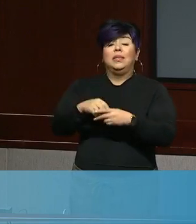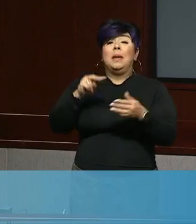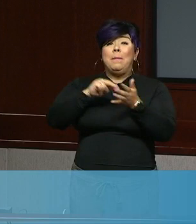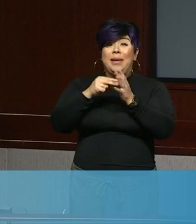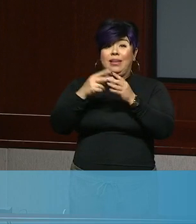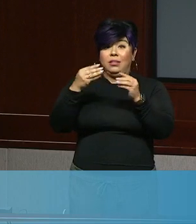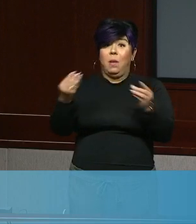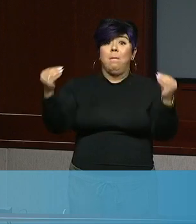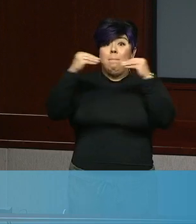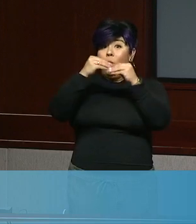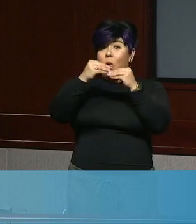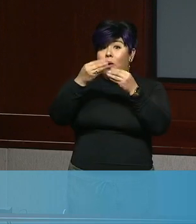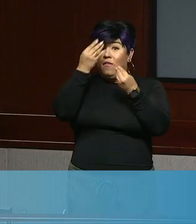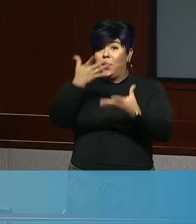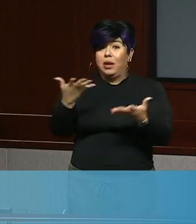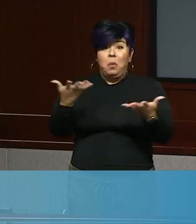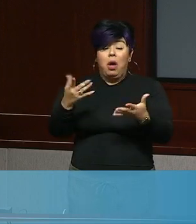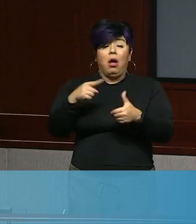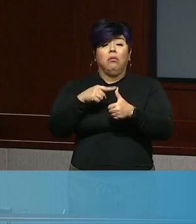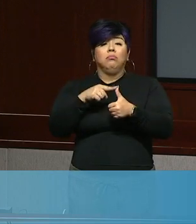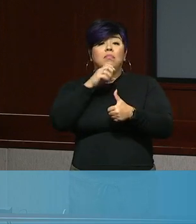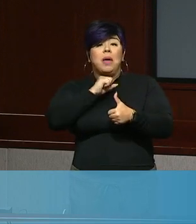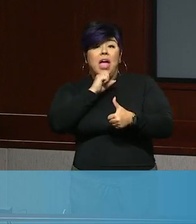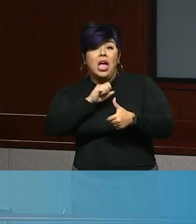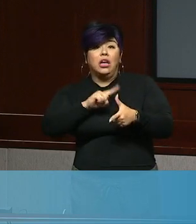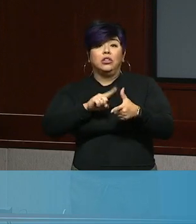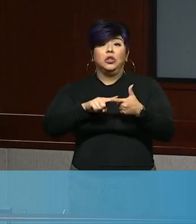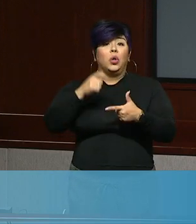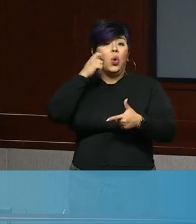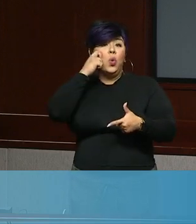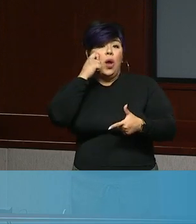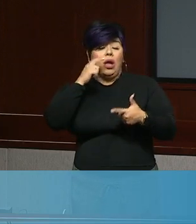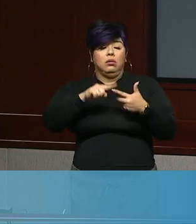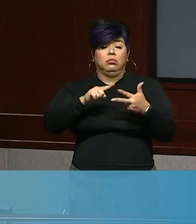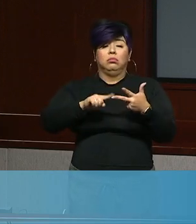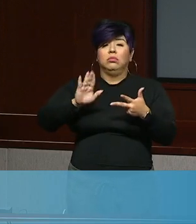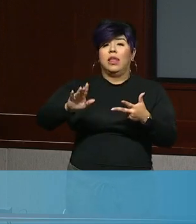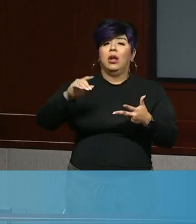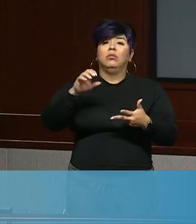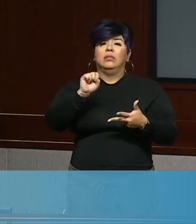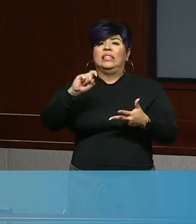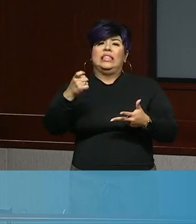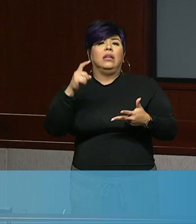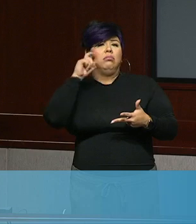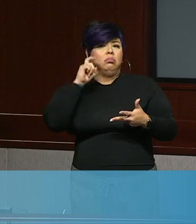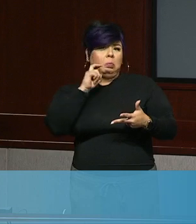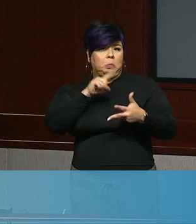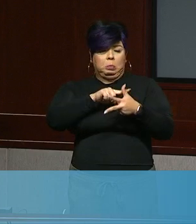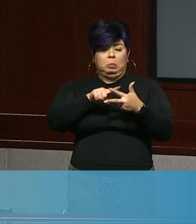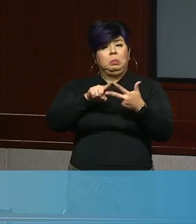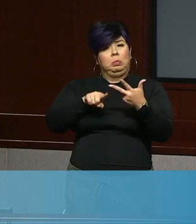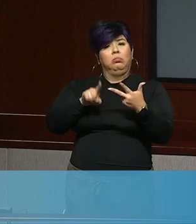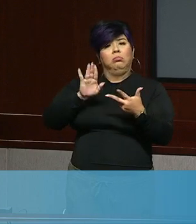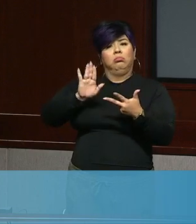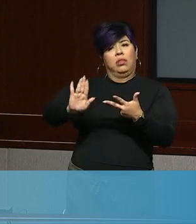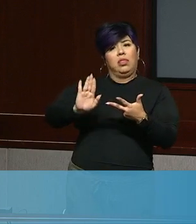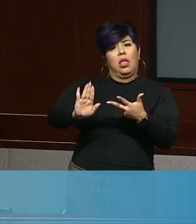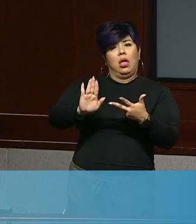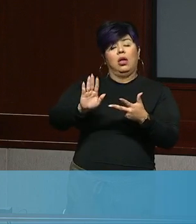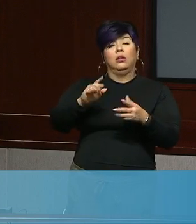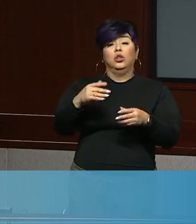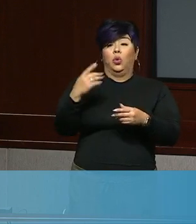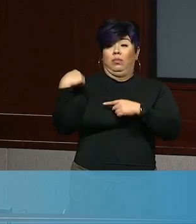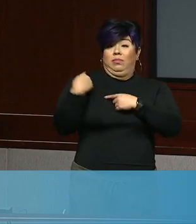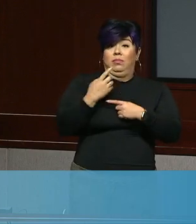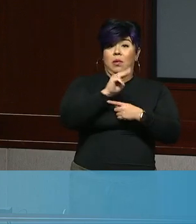includes age ranges, race and ethnicity, and sex of the individuals who are reported to have died from COVID from March